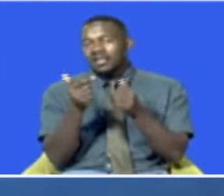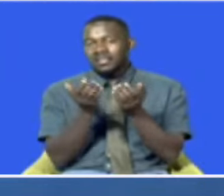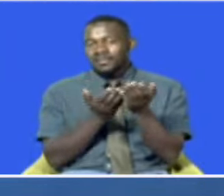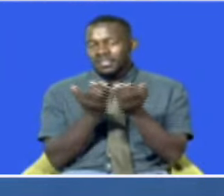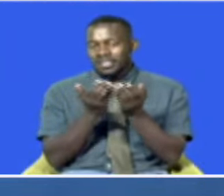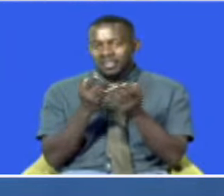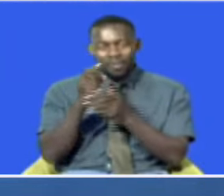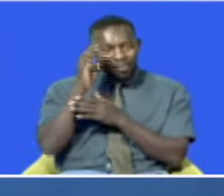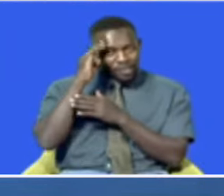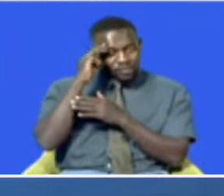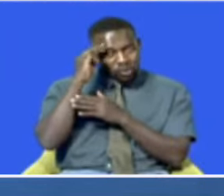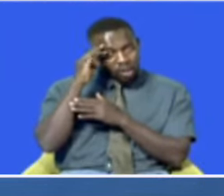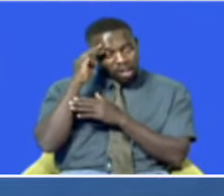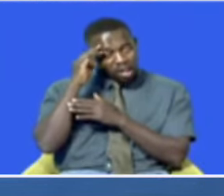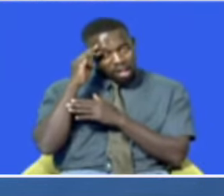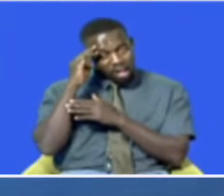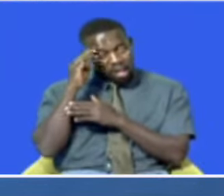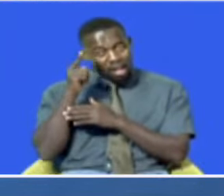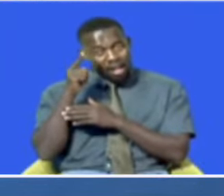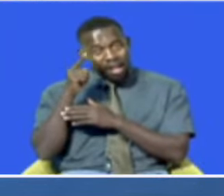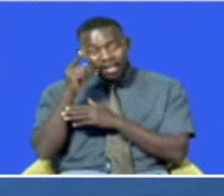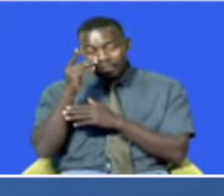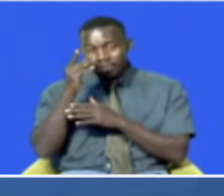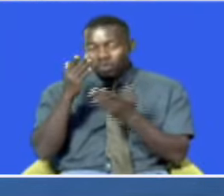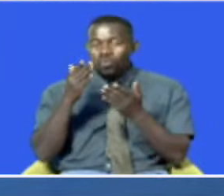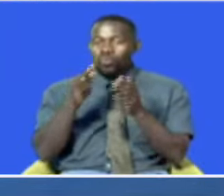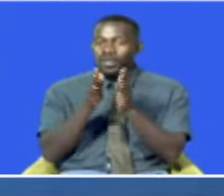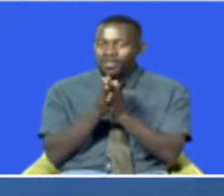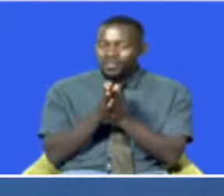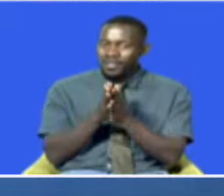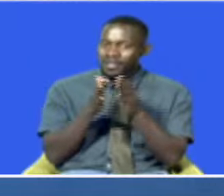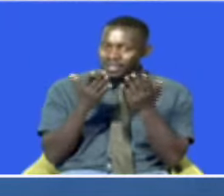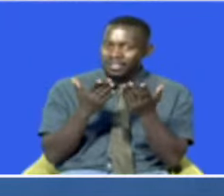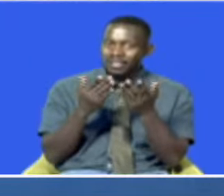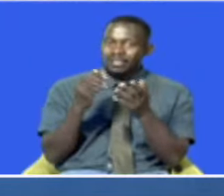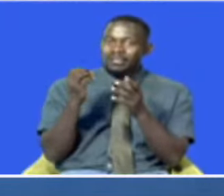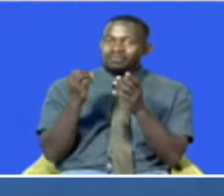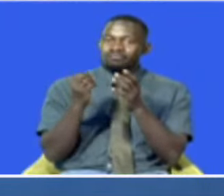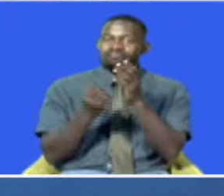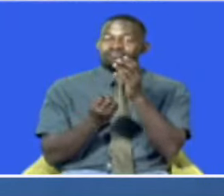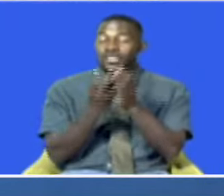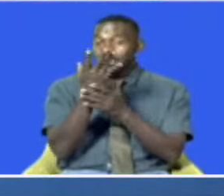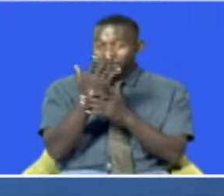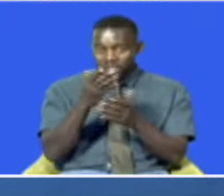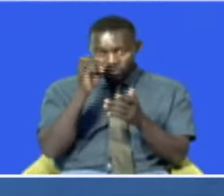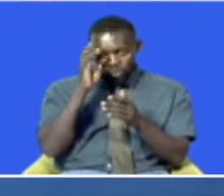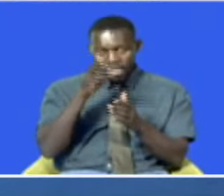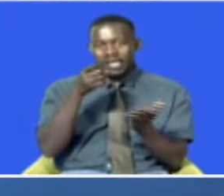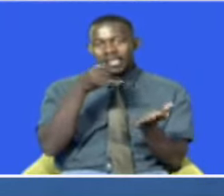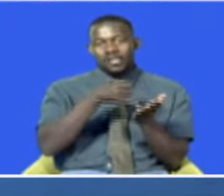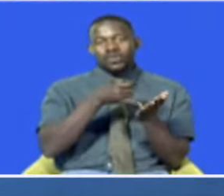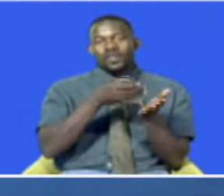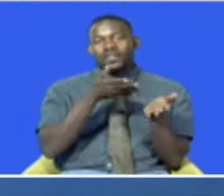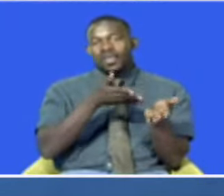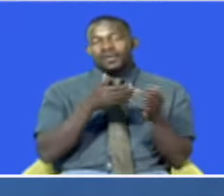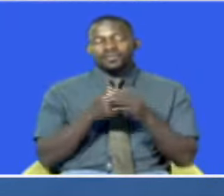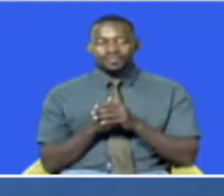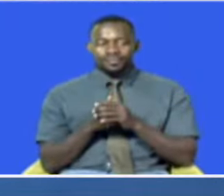wellness, will become effective under the new scheme beginning June of 2025. Gloria Milimo